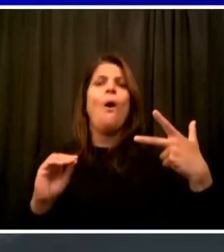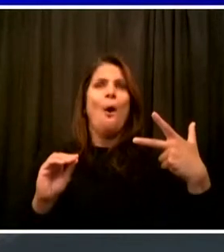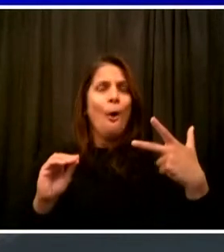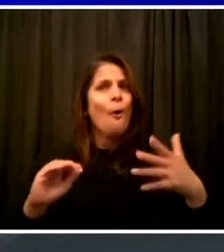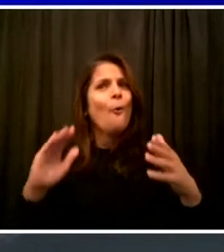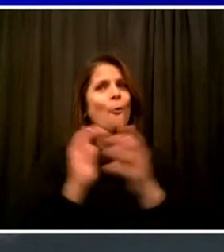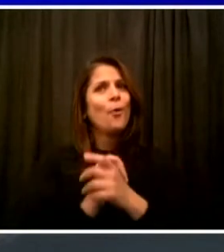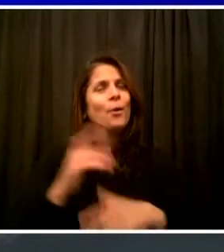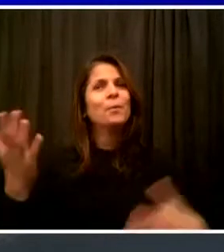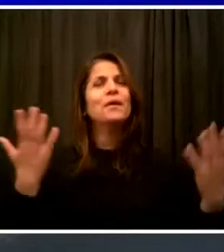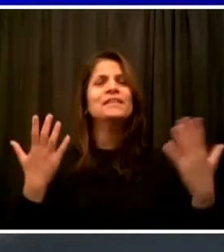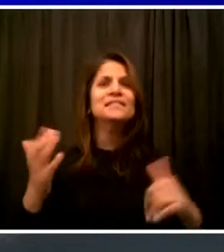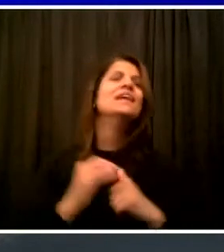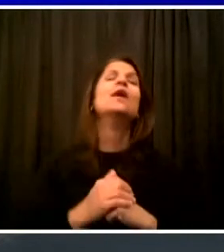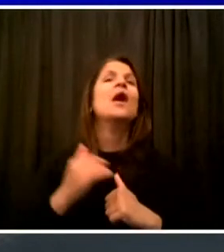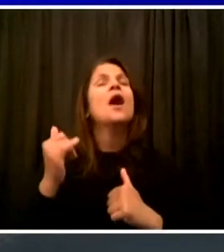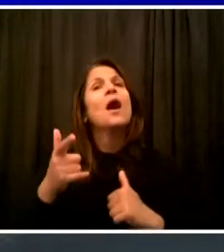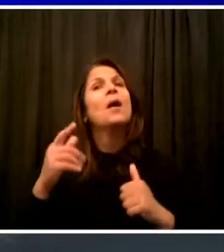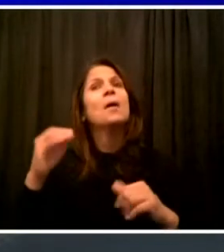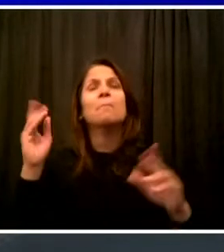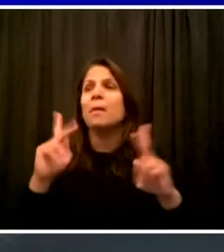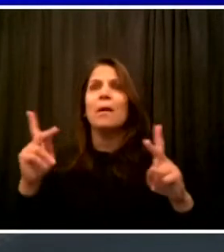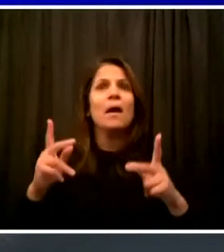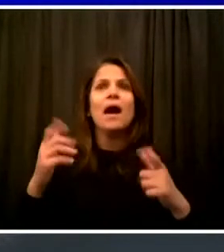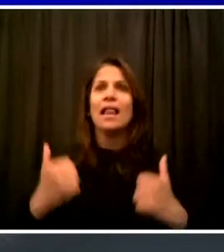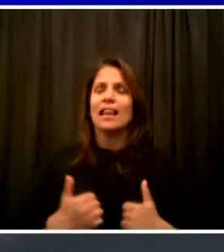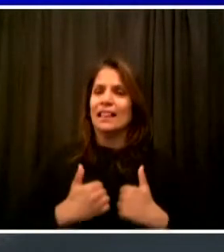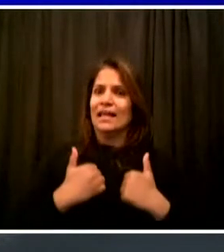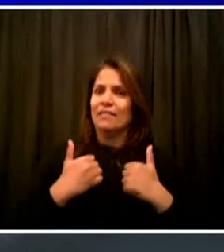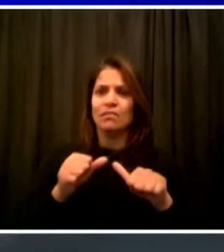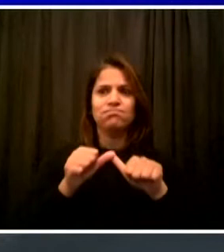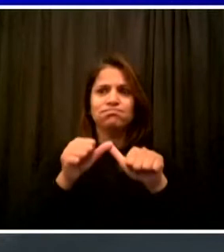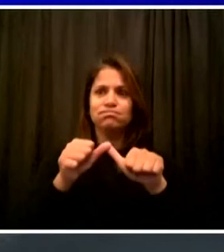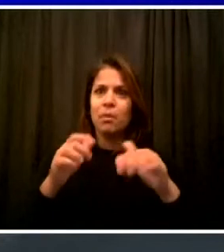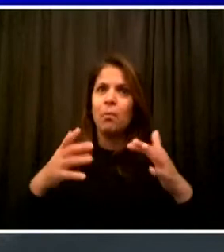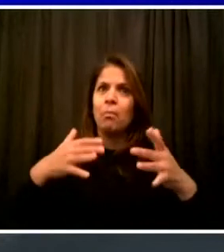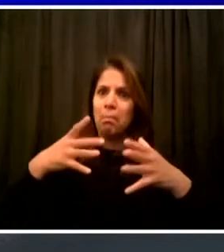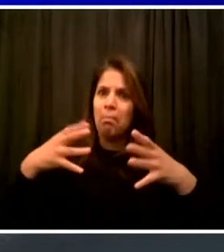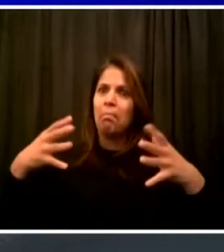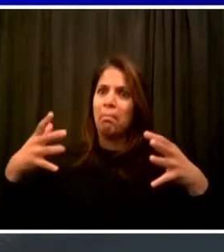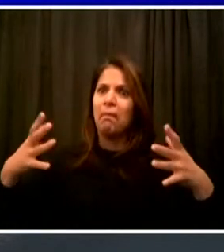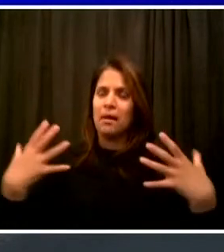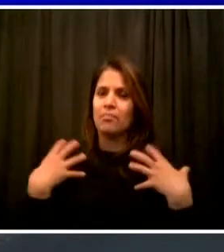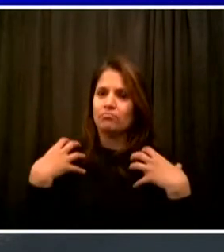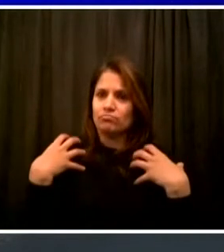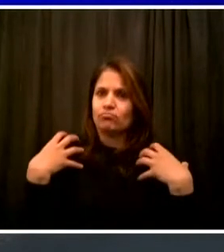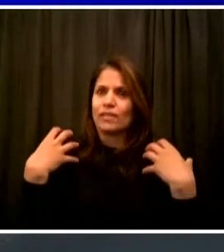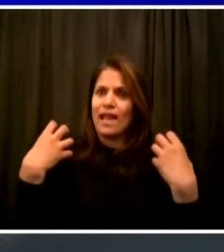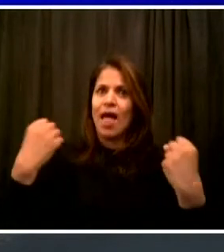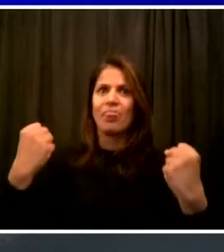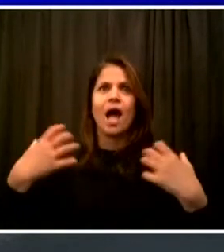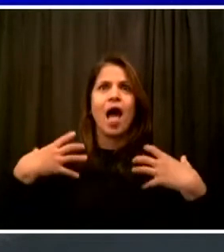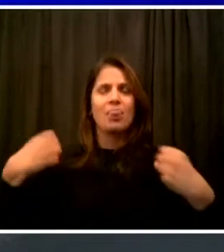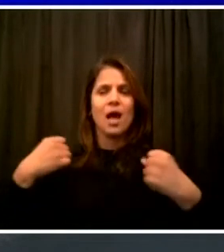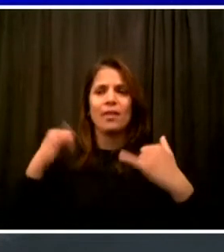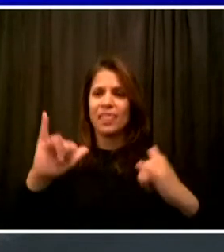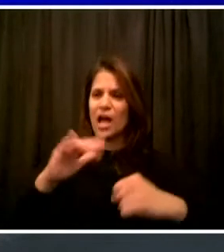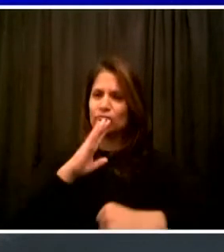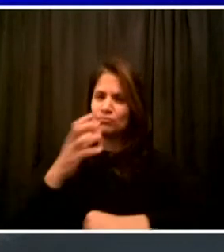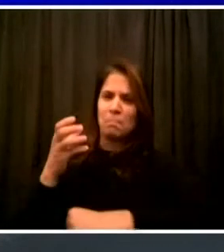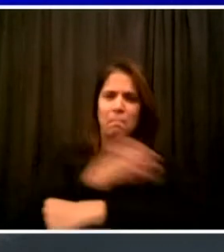3, percentage of people tested who are positive for COVID-19 down from 13% to 11%. 3